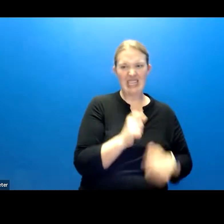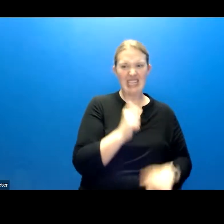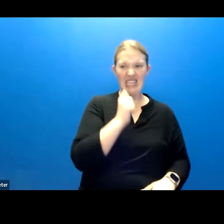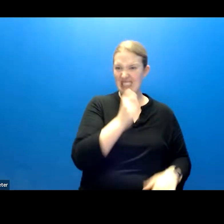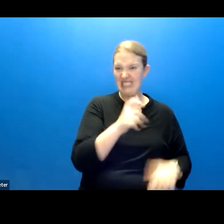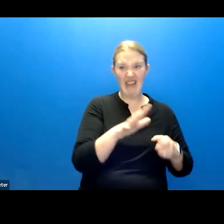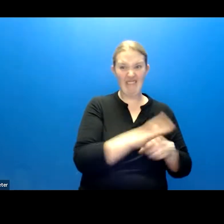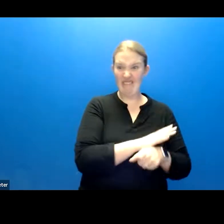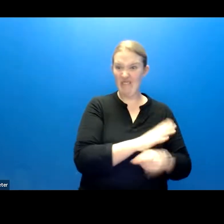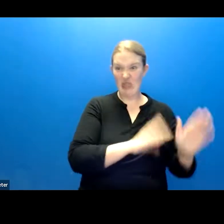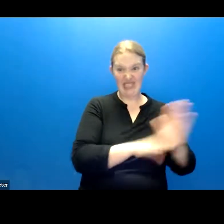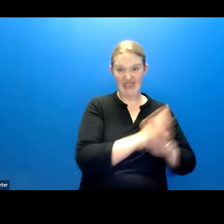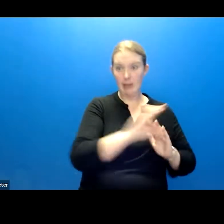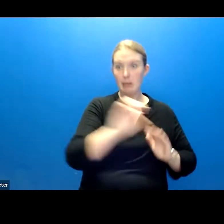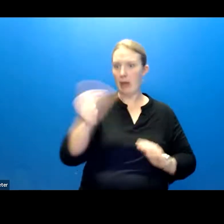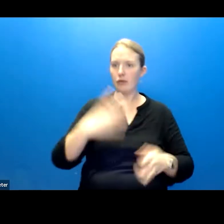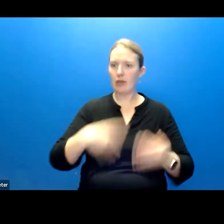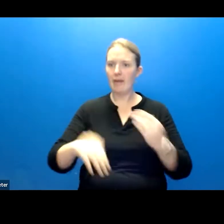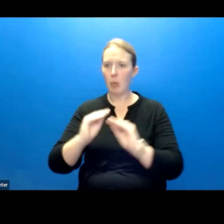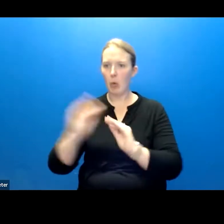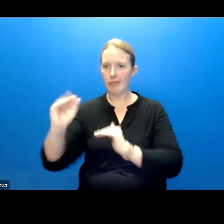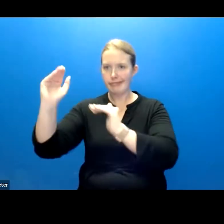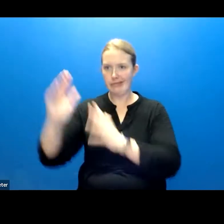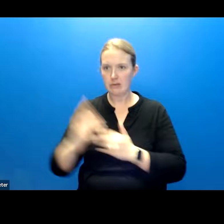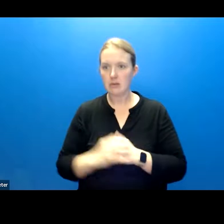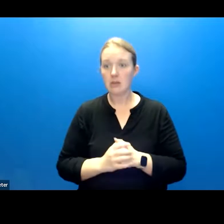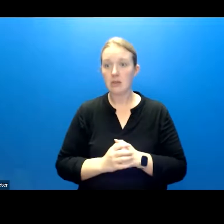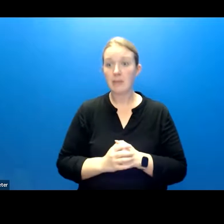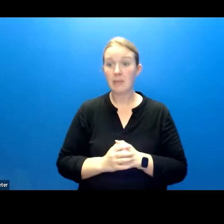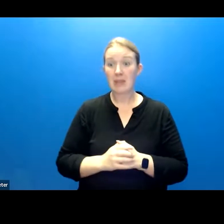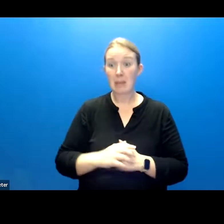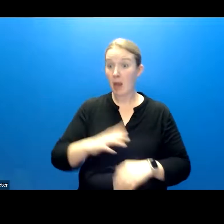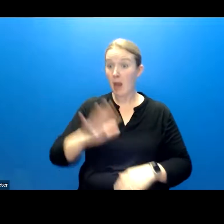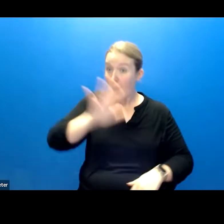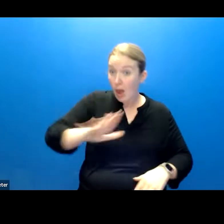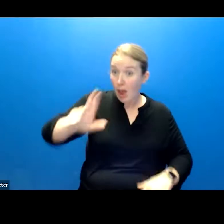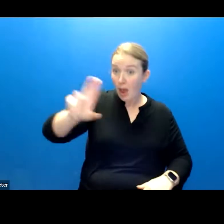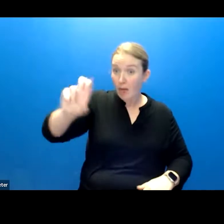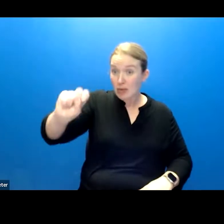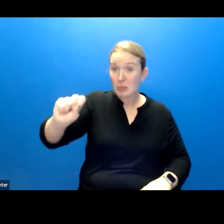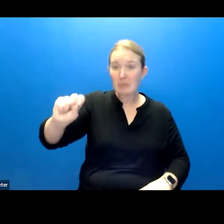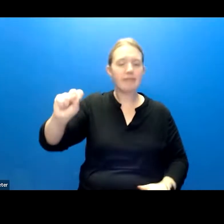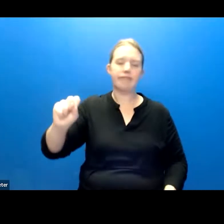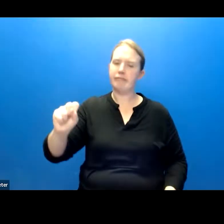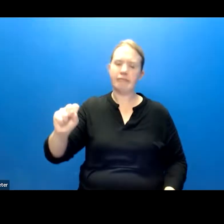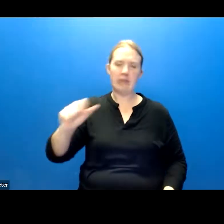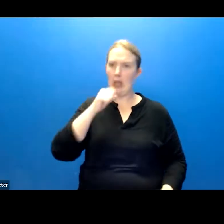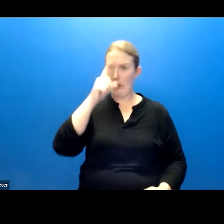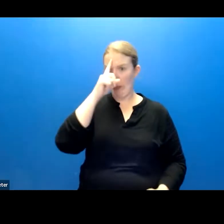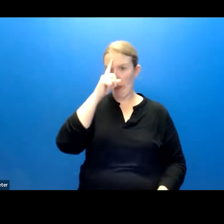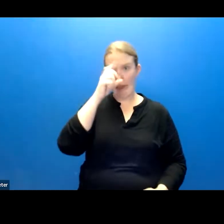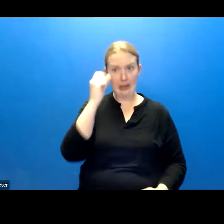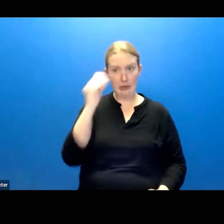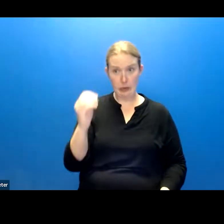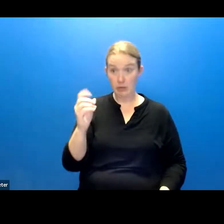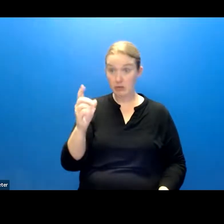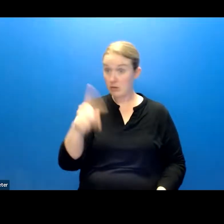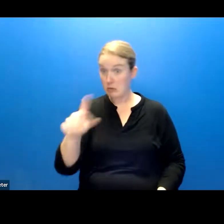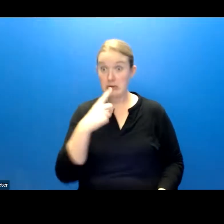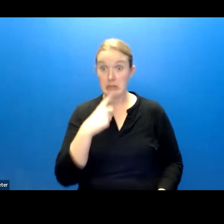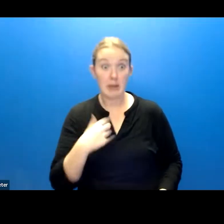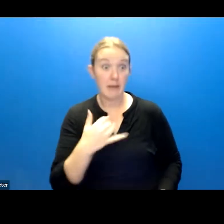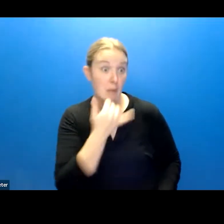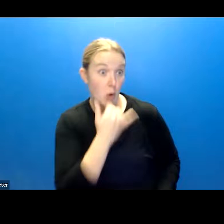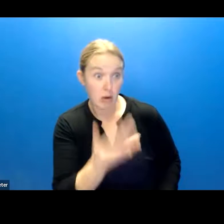as other places. And so, but is there something that's nationally? I don't believe there is, unless anybody in here can correct me if I'm wrong.